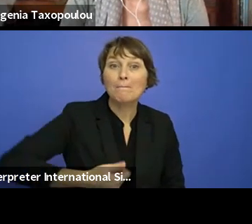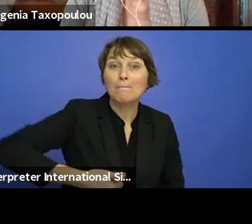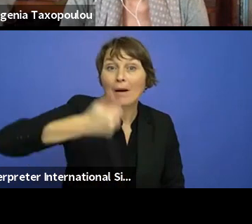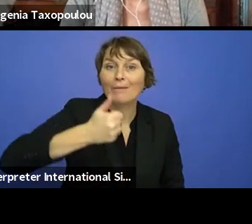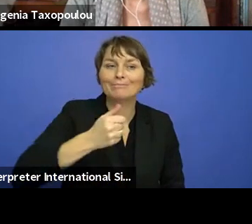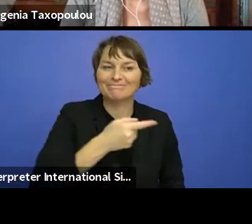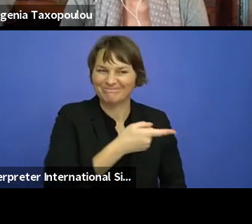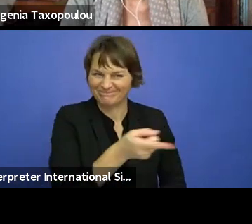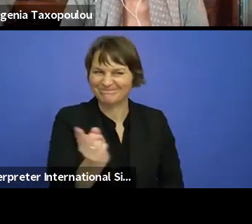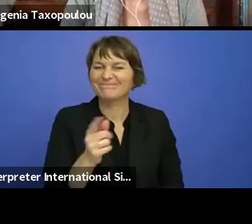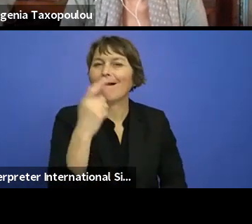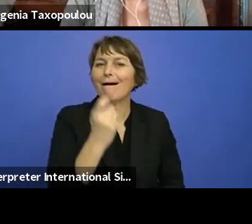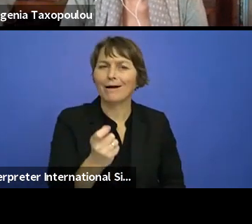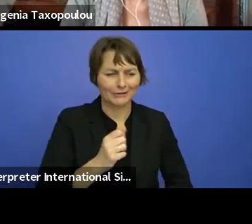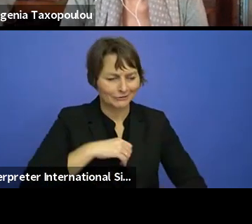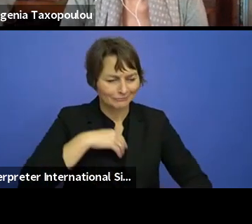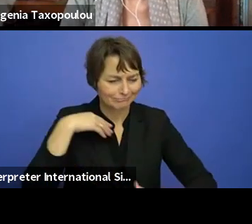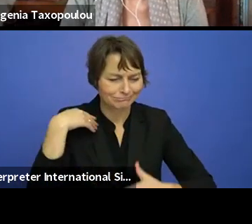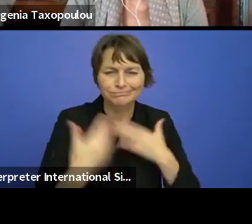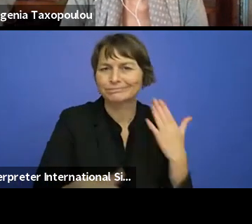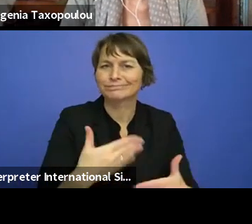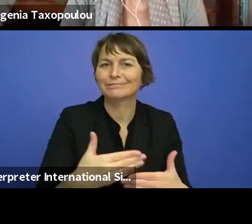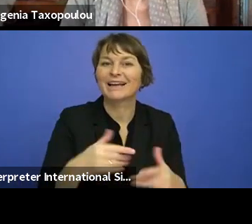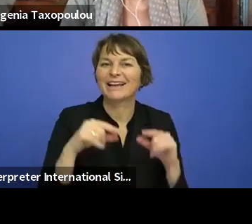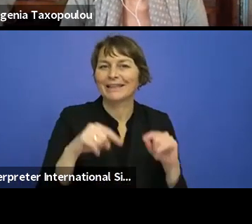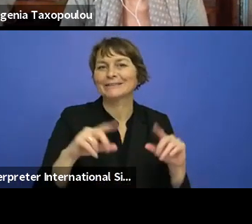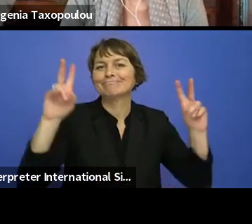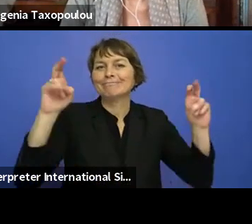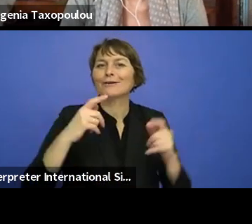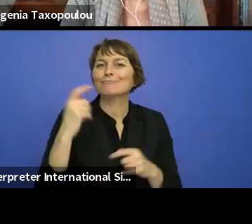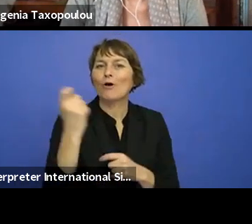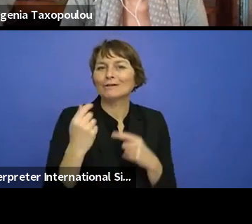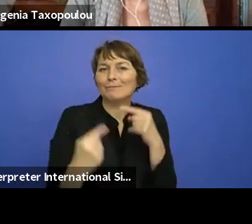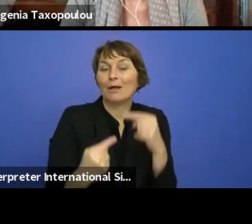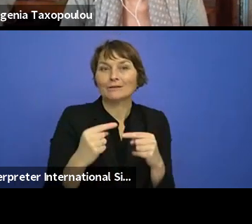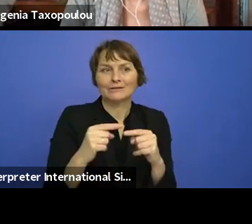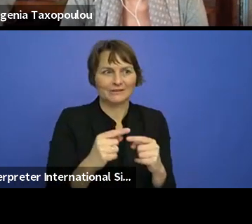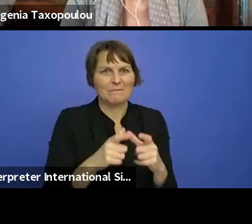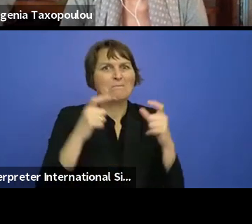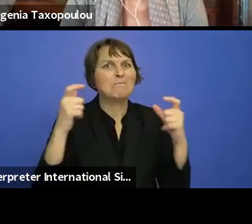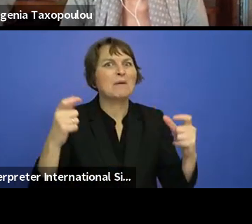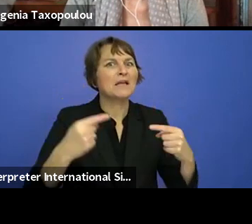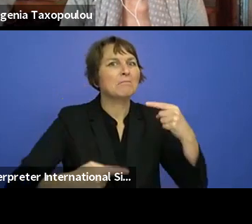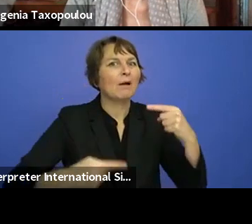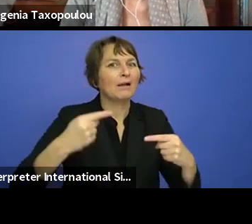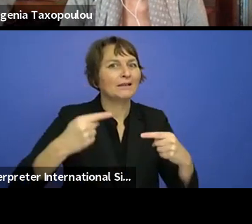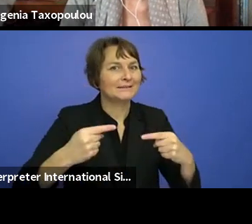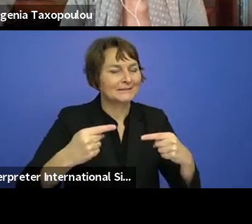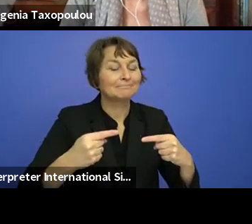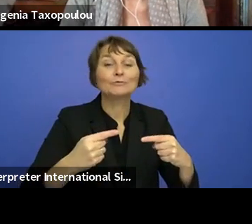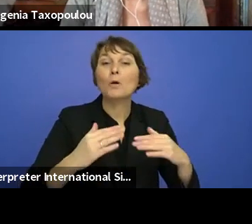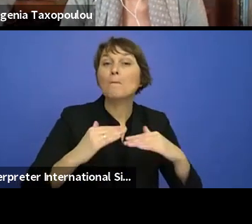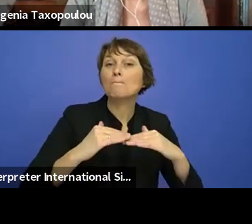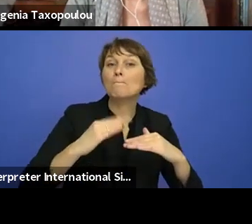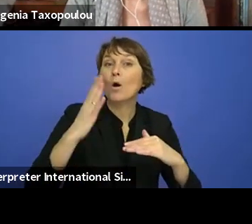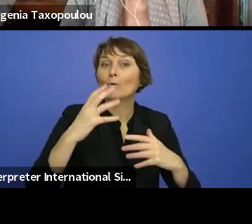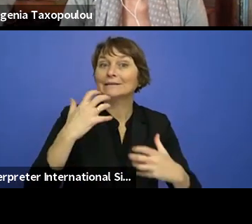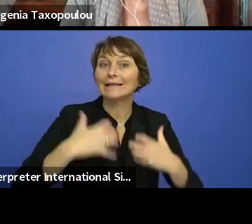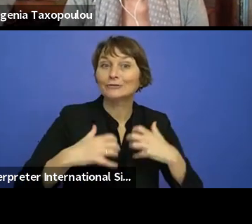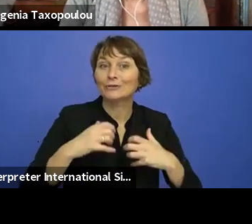that, because all art is politics, and that is what is we are. This is a big, big political issue, and so the most interesting art is coming out of this